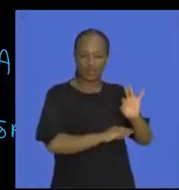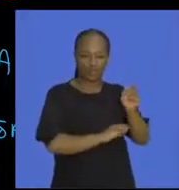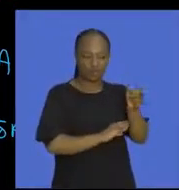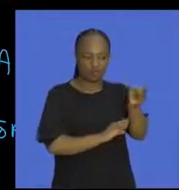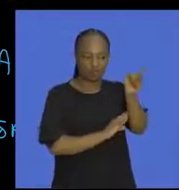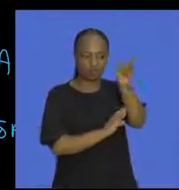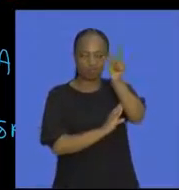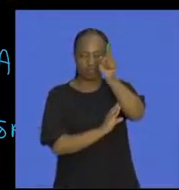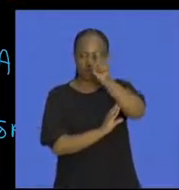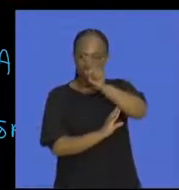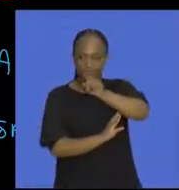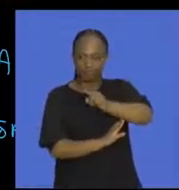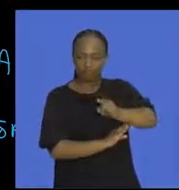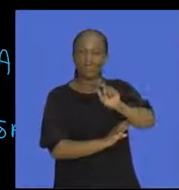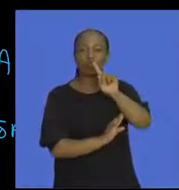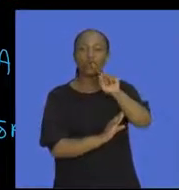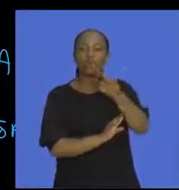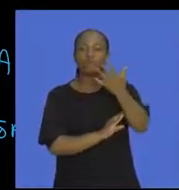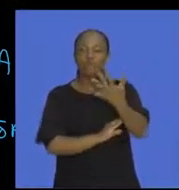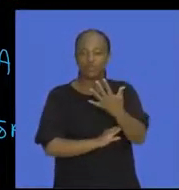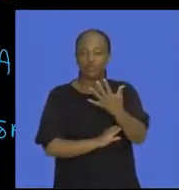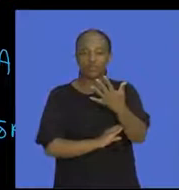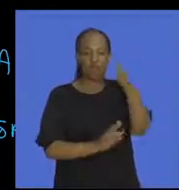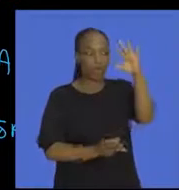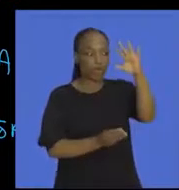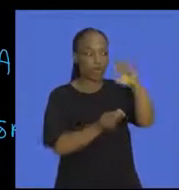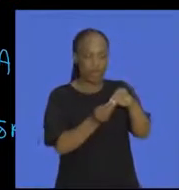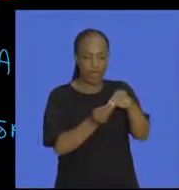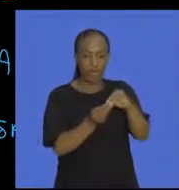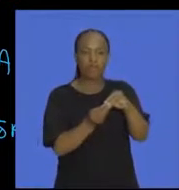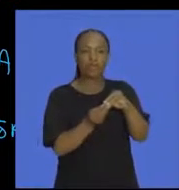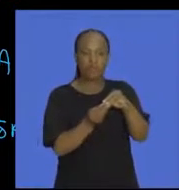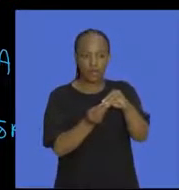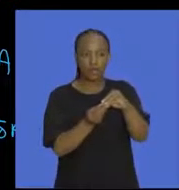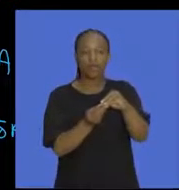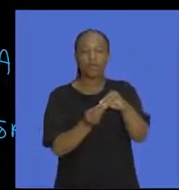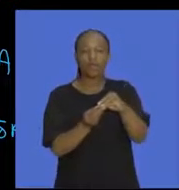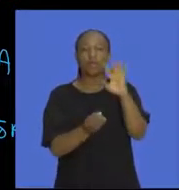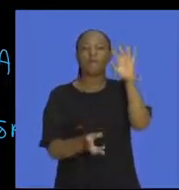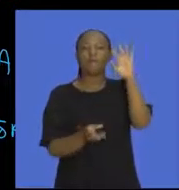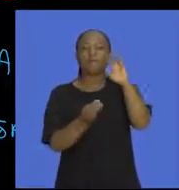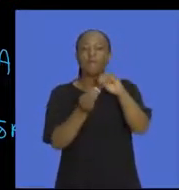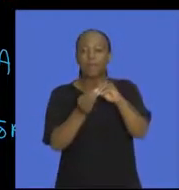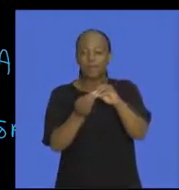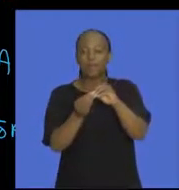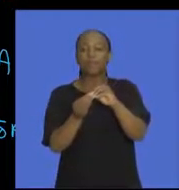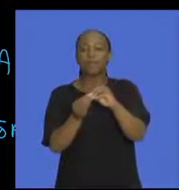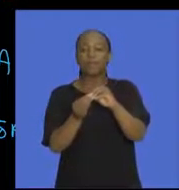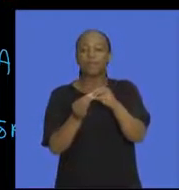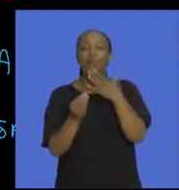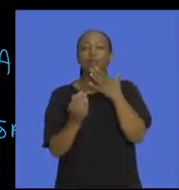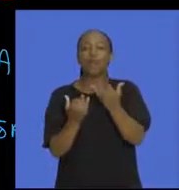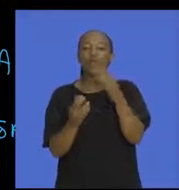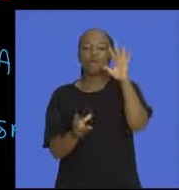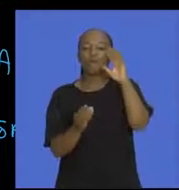and R2, which is 1.5. So if you add those two, they actually give you the total, you